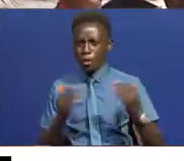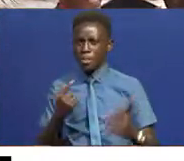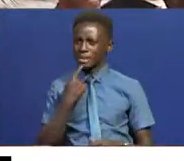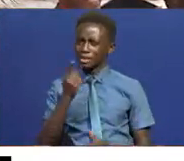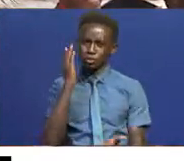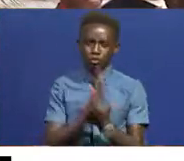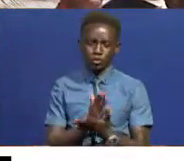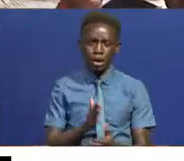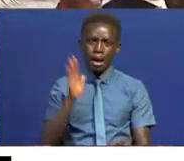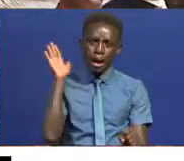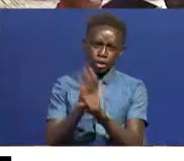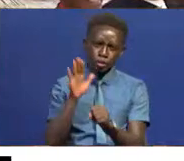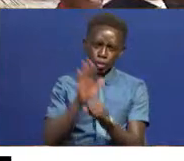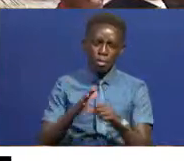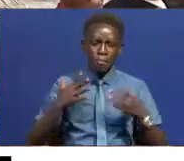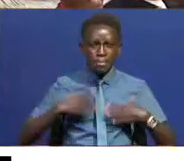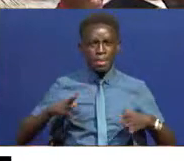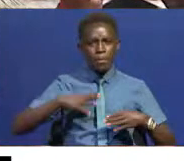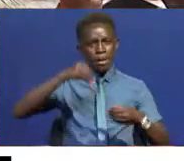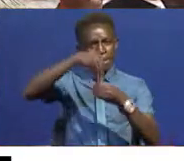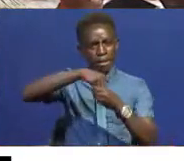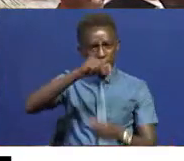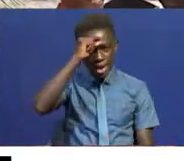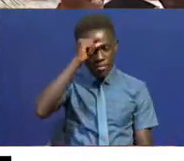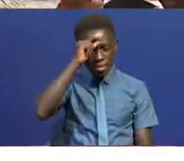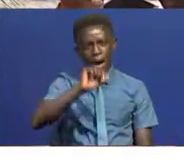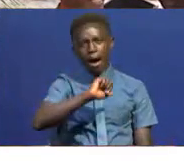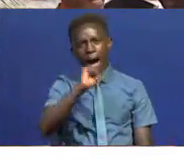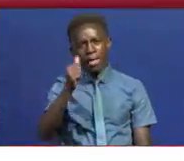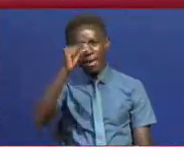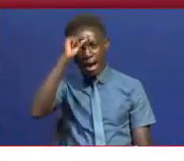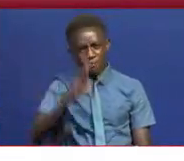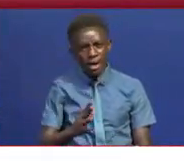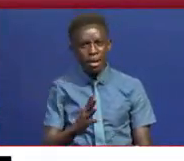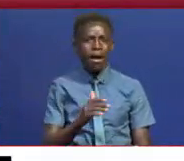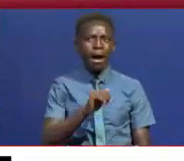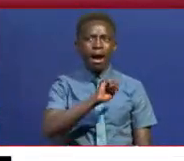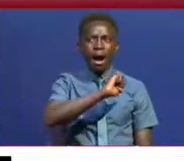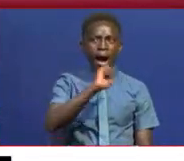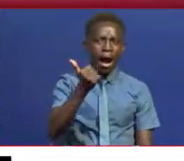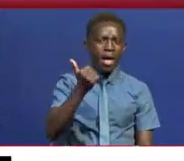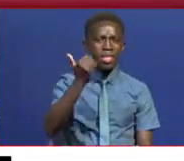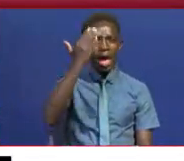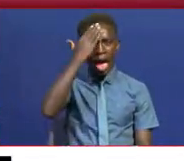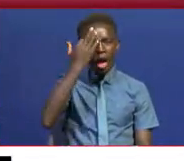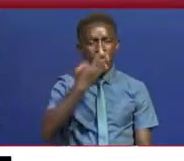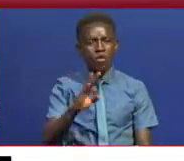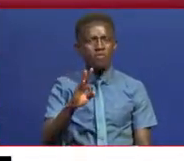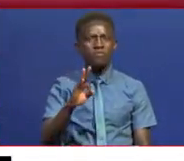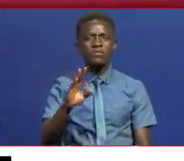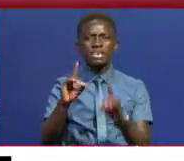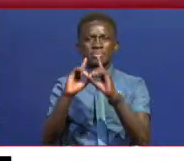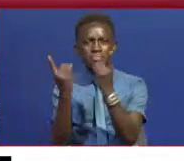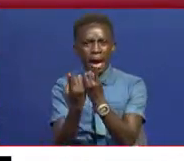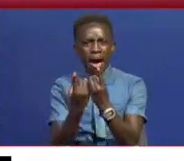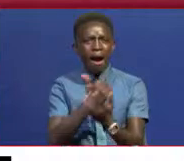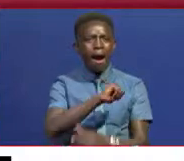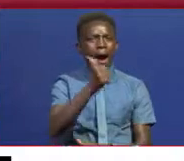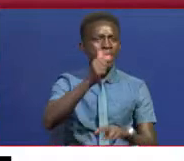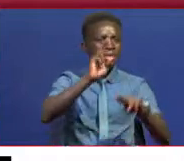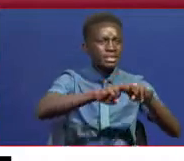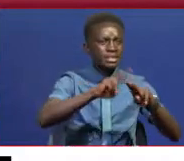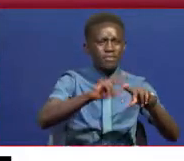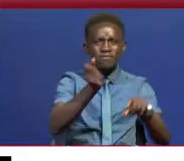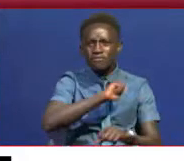wengi wako kwa serikali, wengine magavana, wengine heads of department, wengine wamekaa huku, wengine wamekaa na wewe